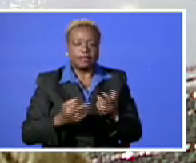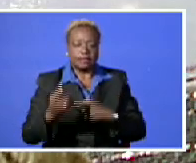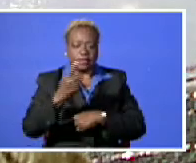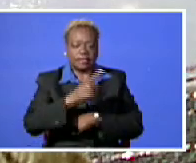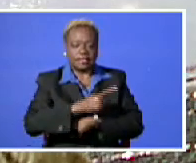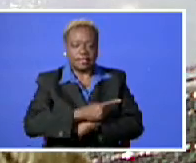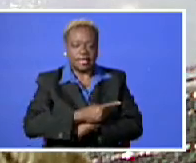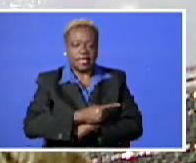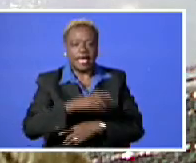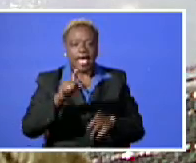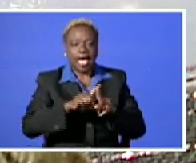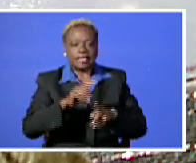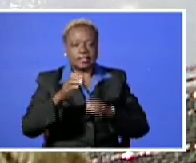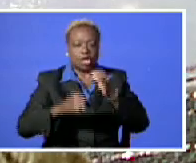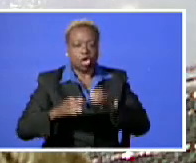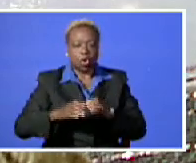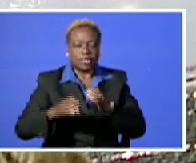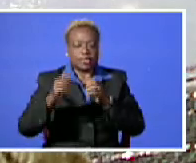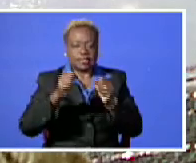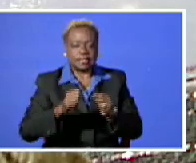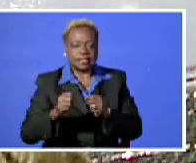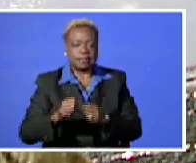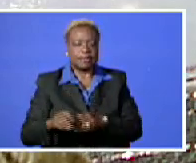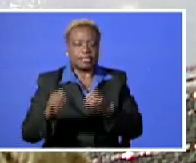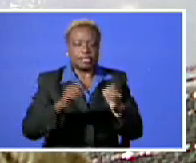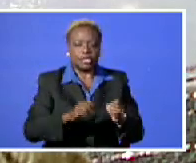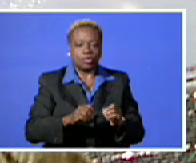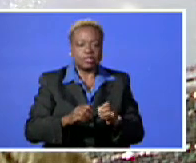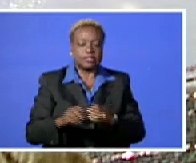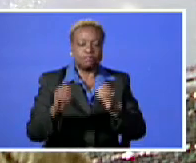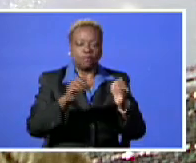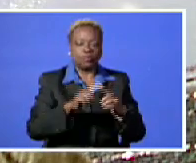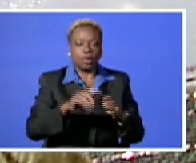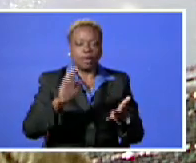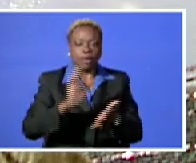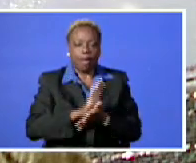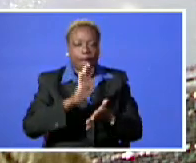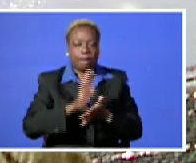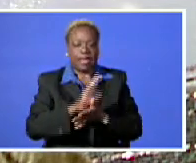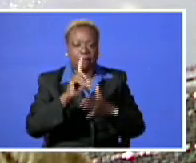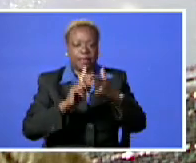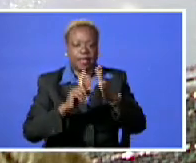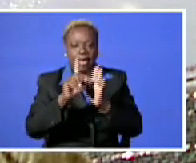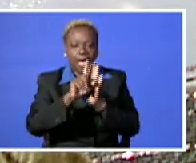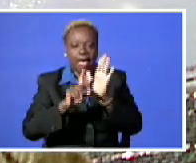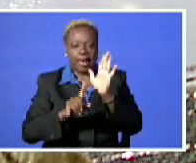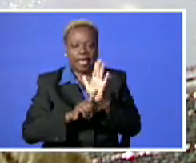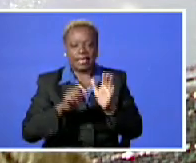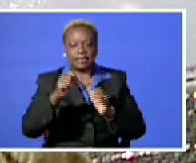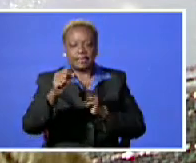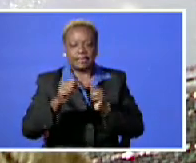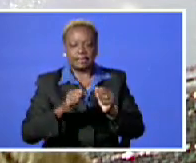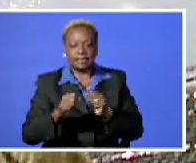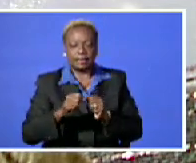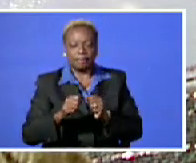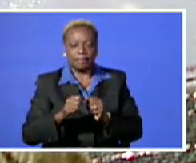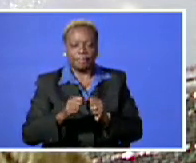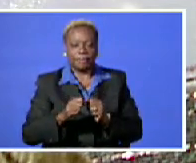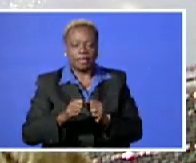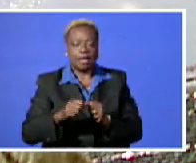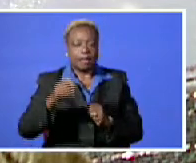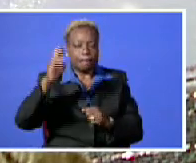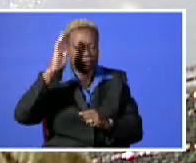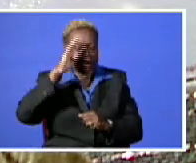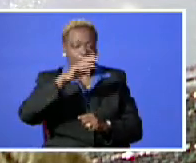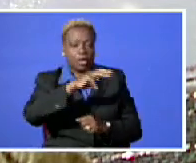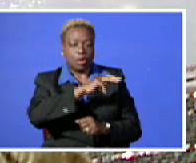as the court system continues its move to a paperless system. Chief Justice Brian Moree, QC, says the signing marks an important